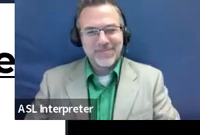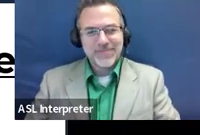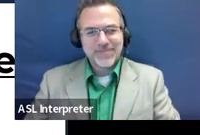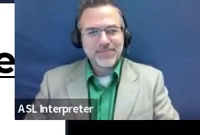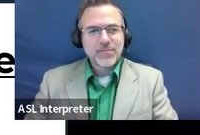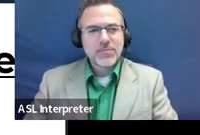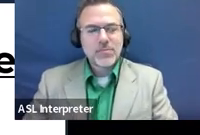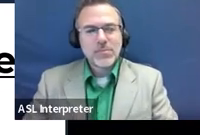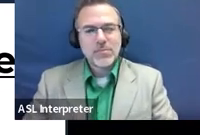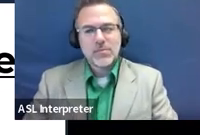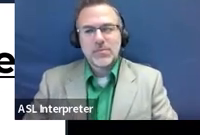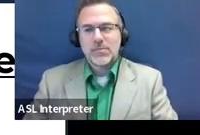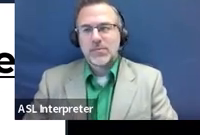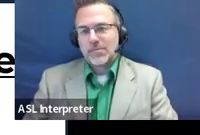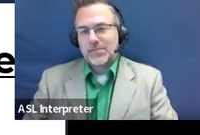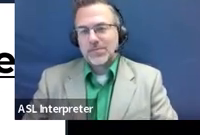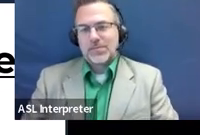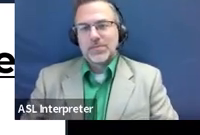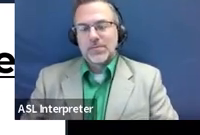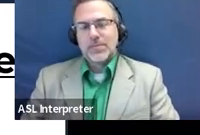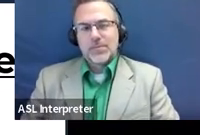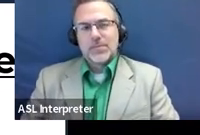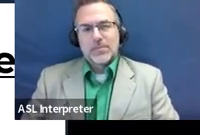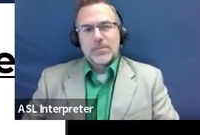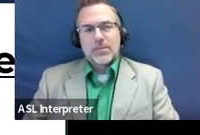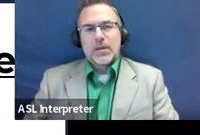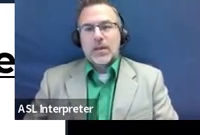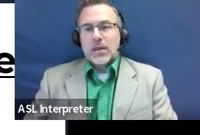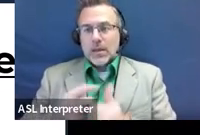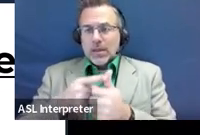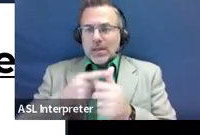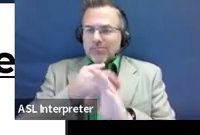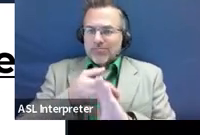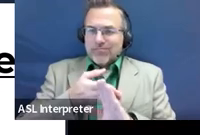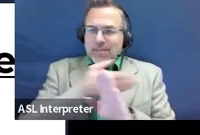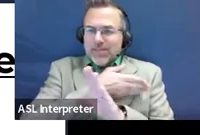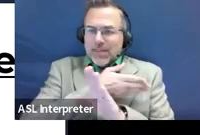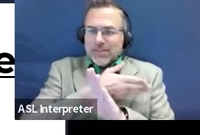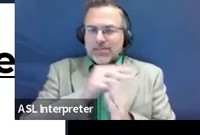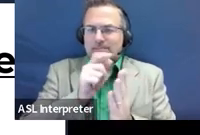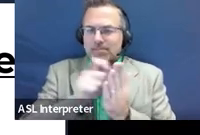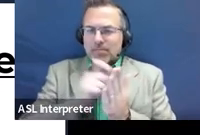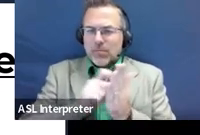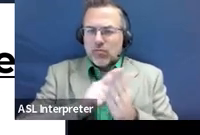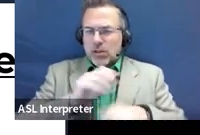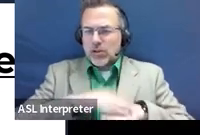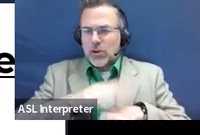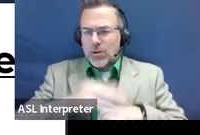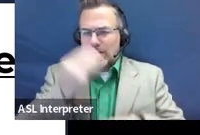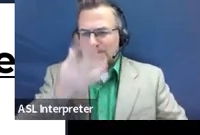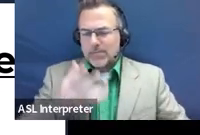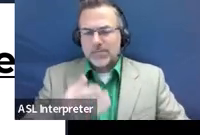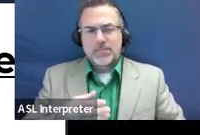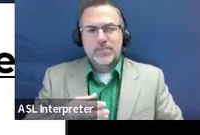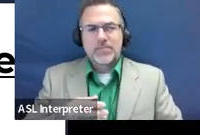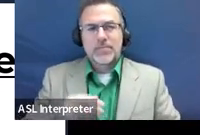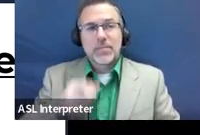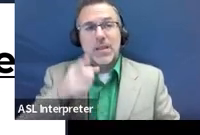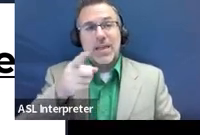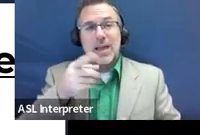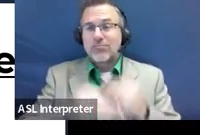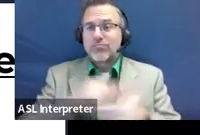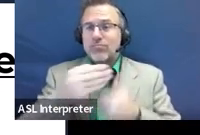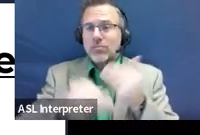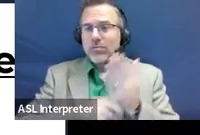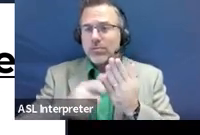So, we're going to start off with talking about the advance written notice. And the procedural manual is a great resource,